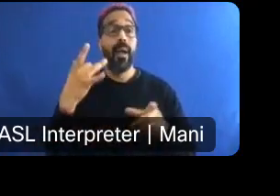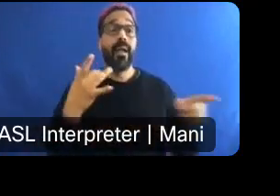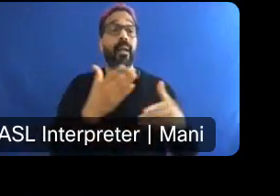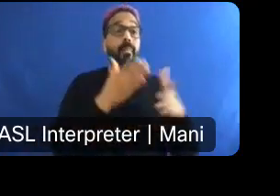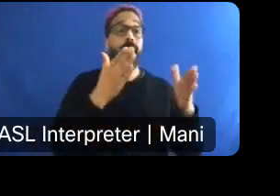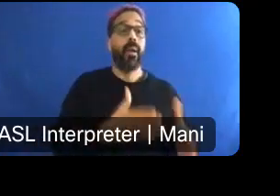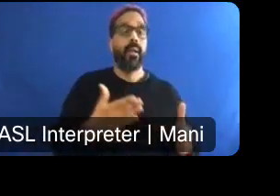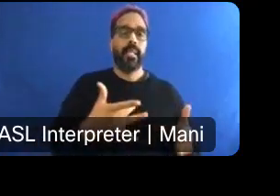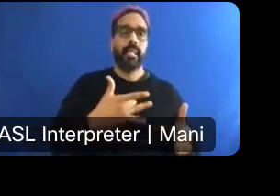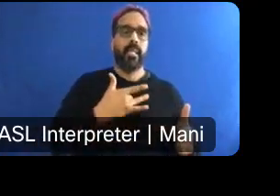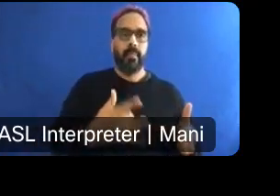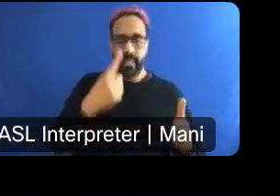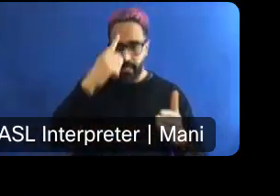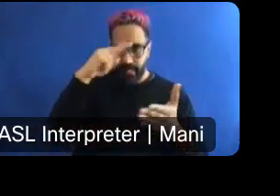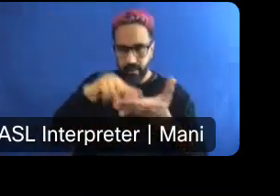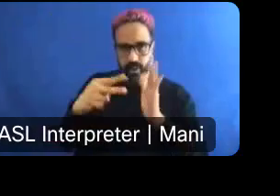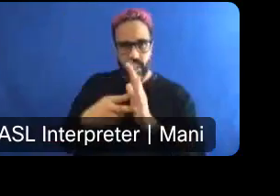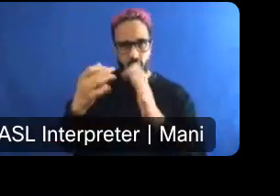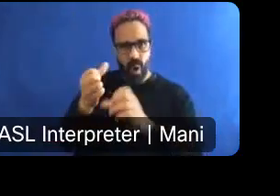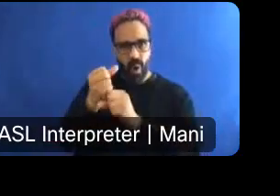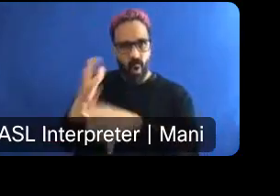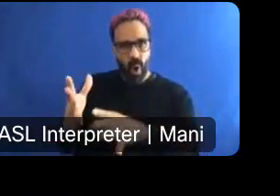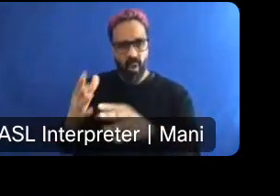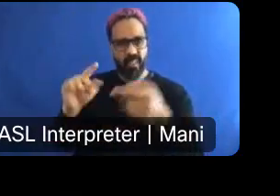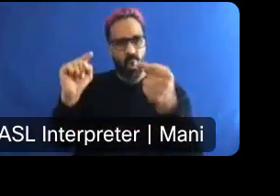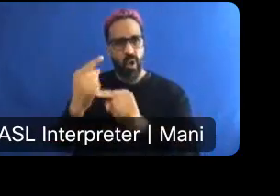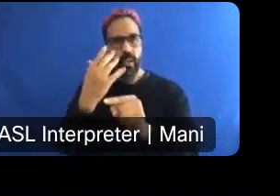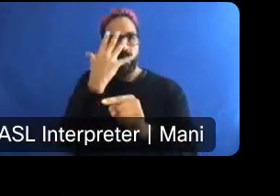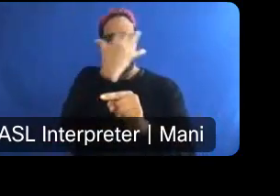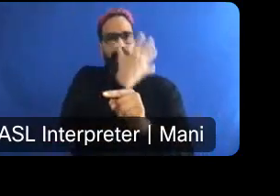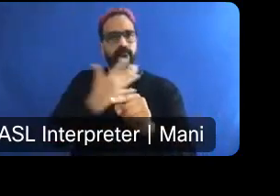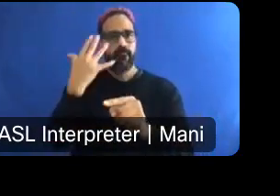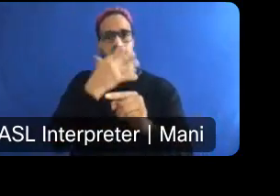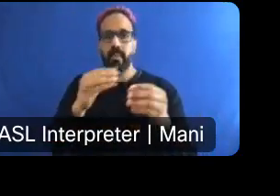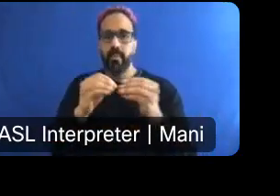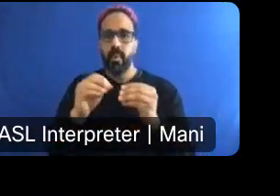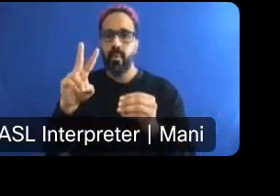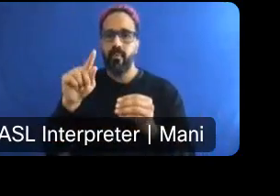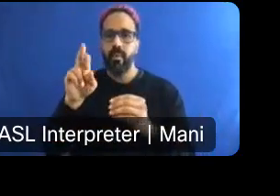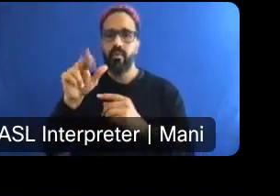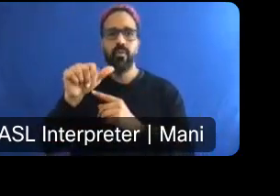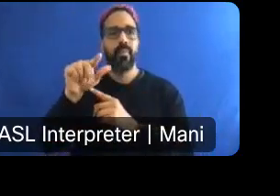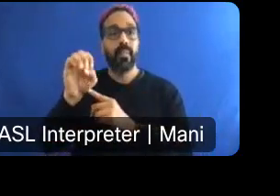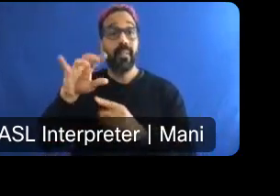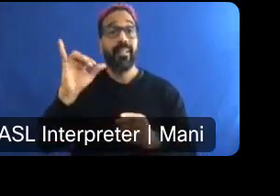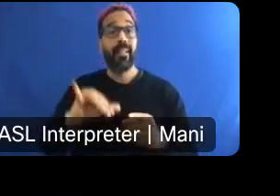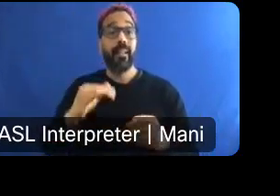are intentional about causing harm in areas that are highly vulnerable to injuries such as the head, face, and